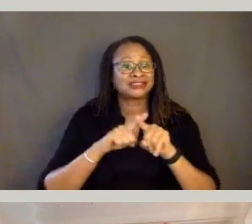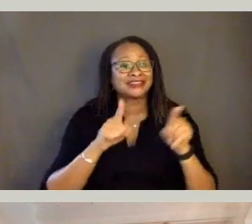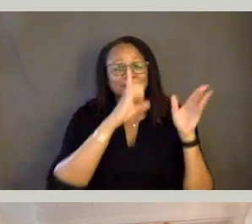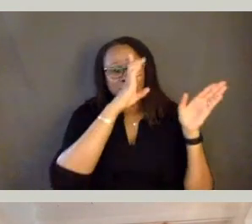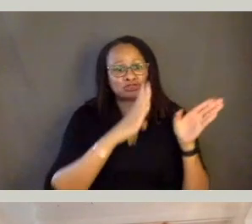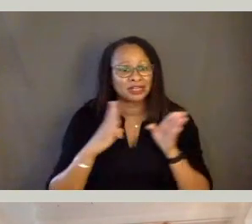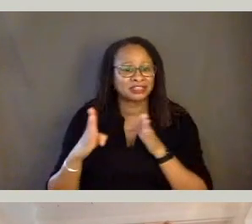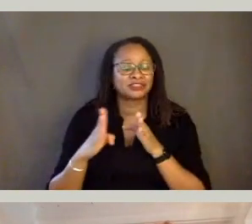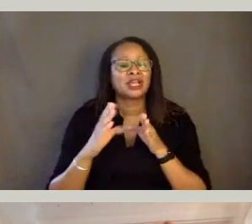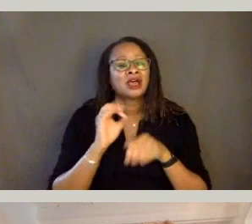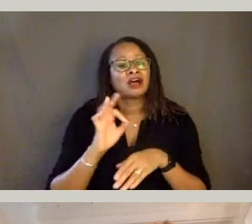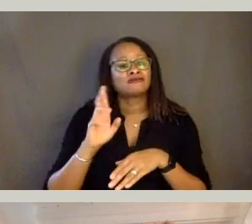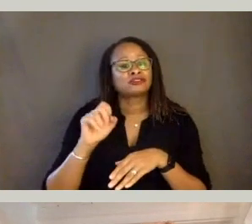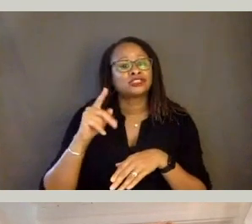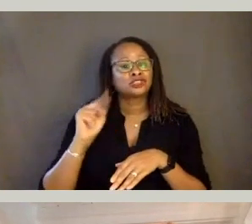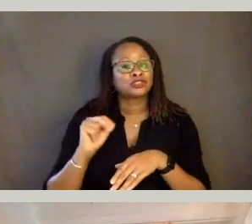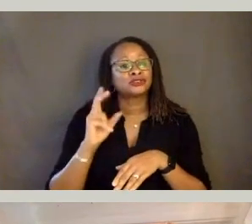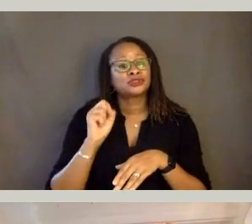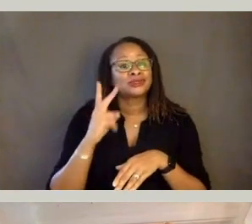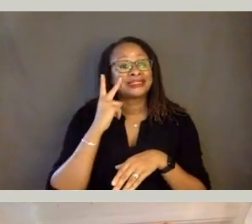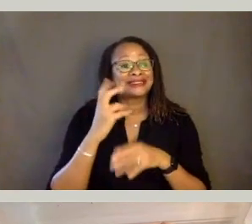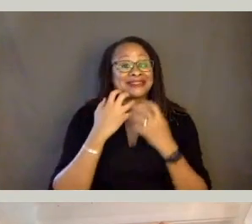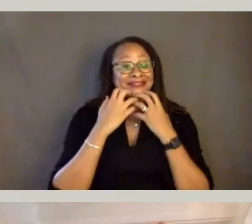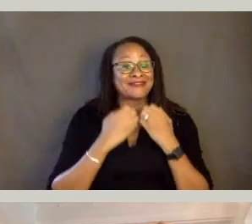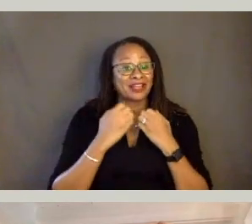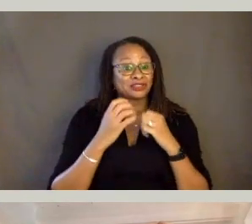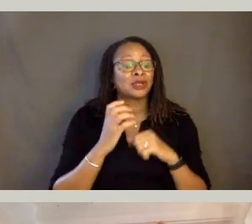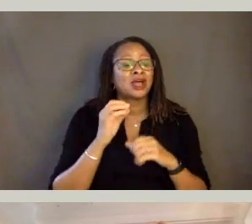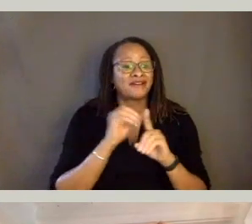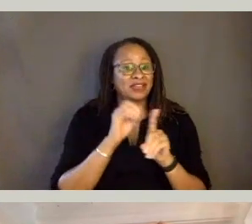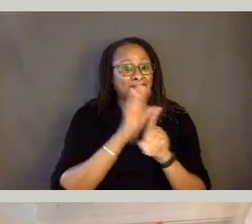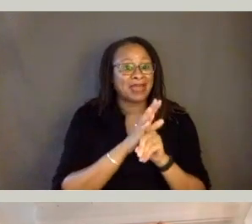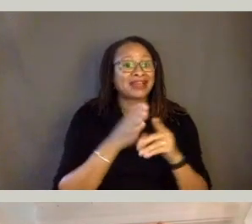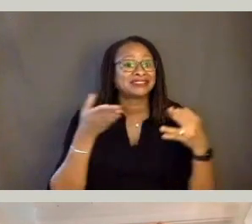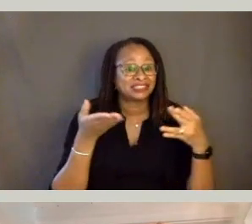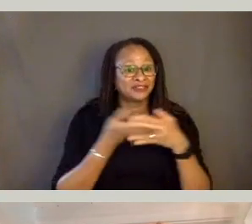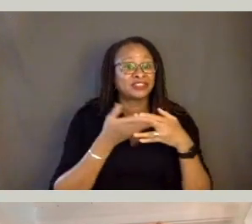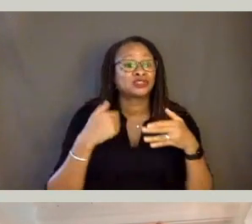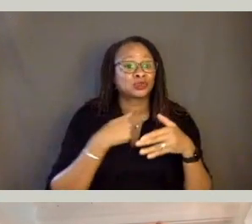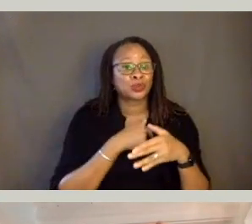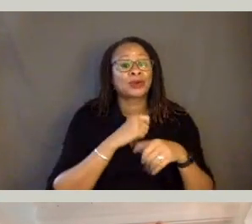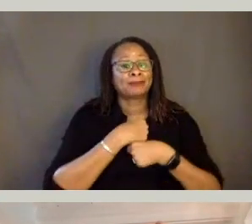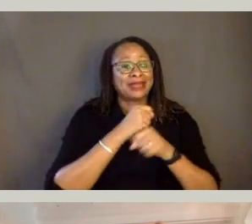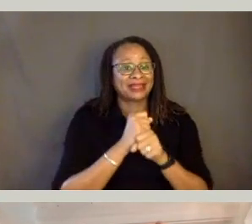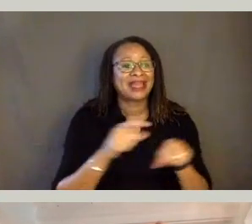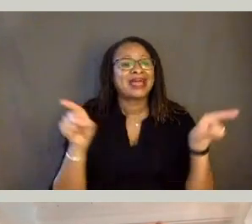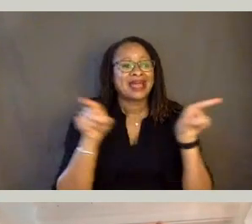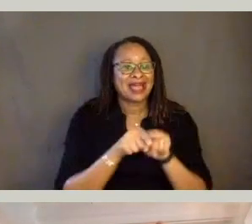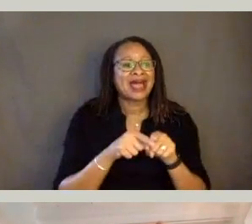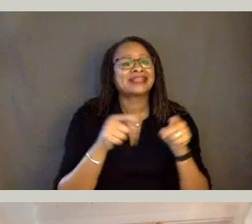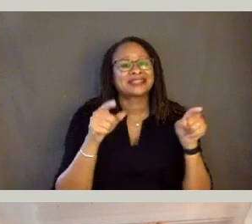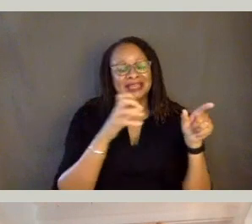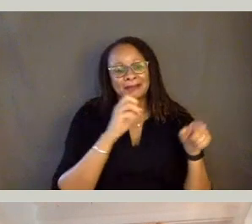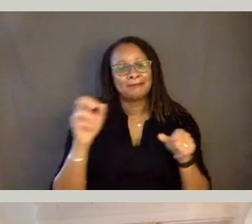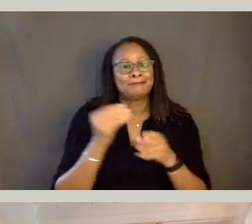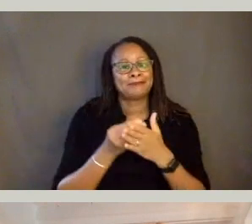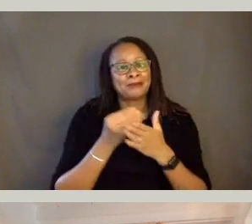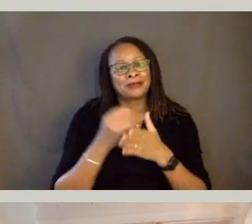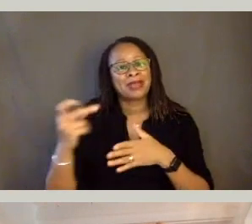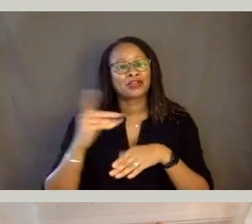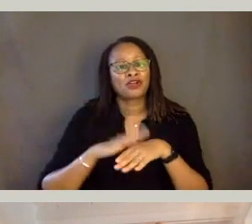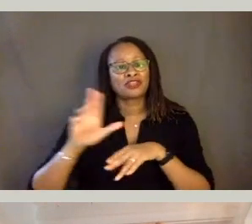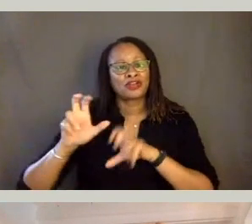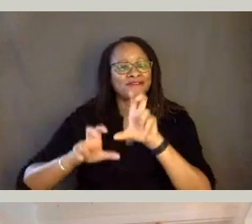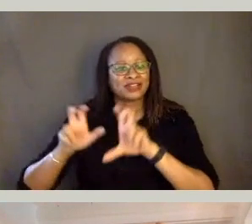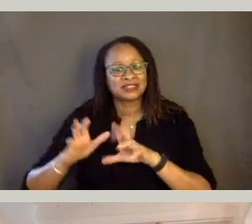of return so that they see the value of the impact interventions that we're making also as returns on their investment. And we've had cases where